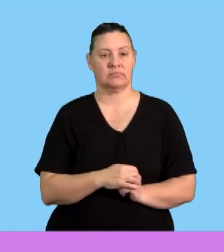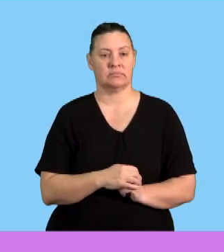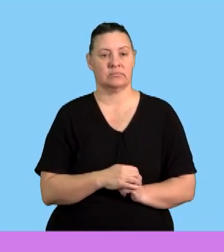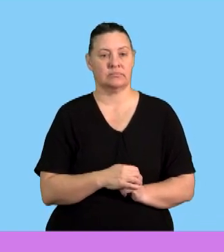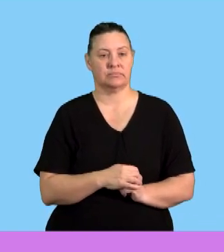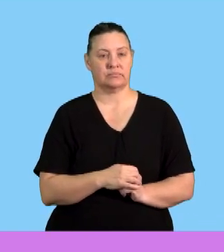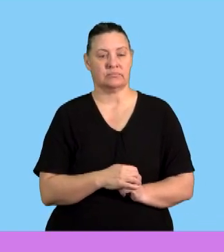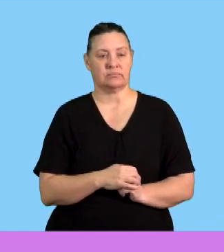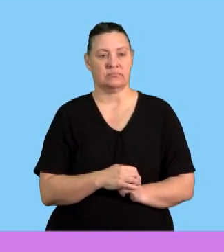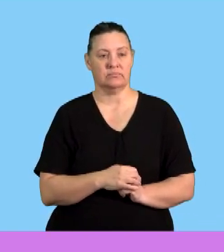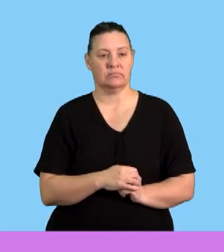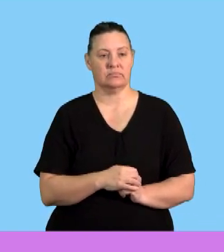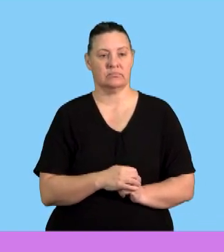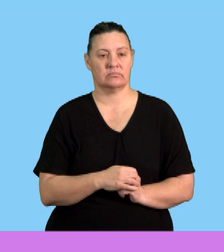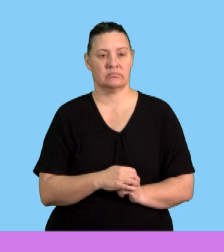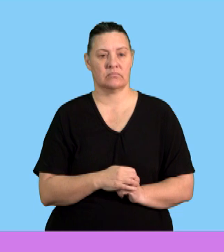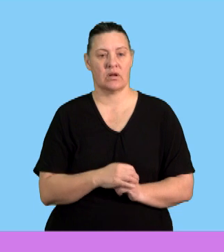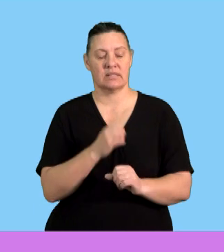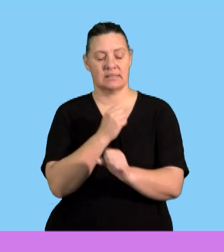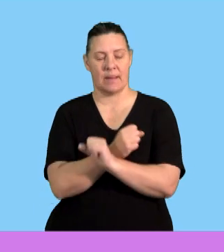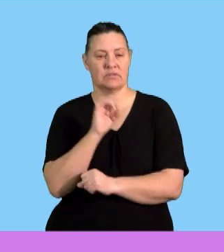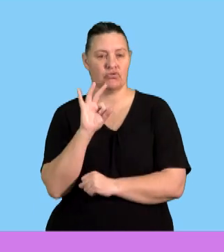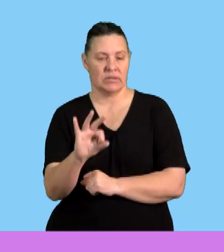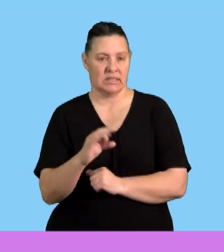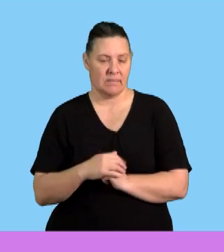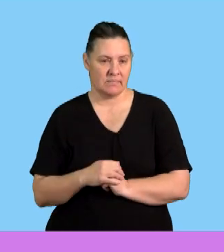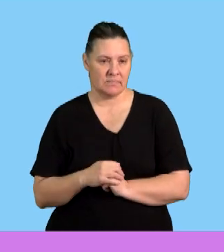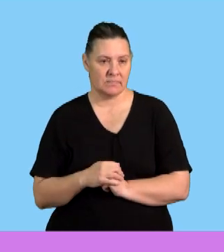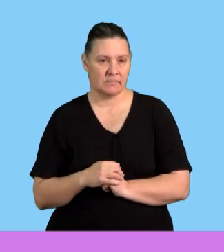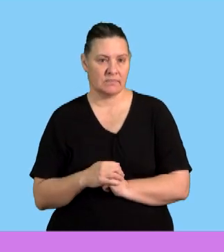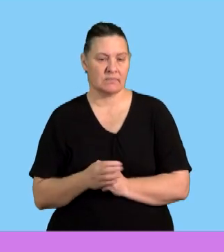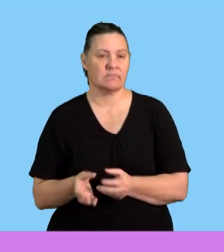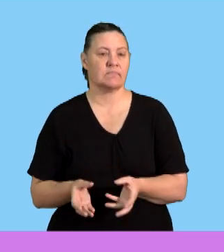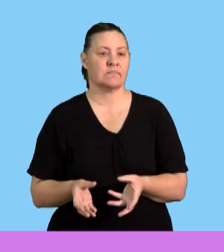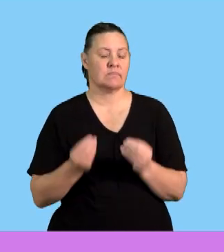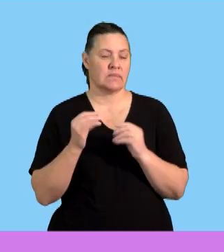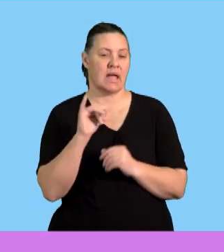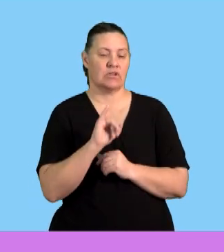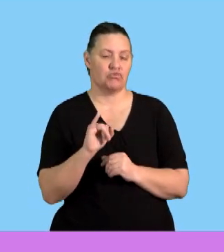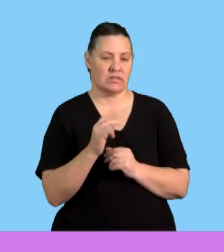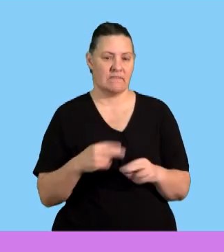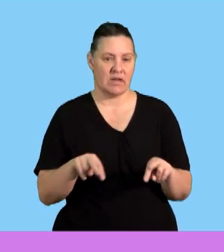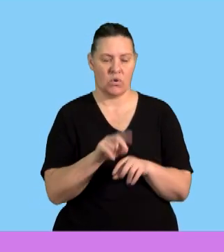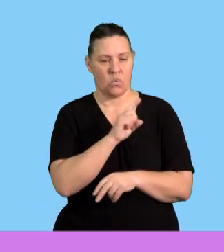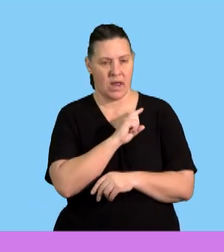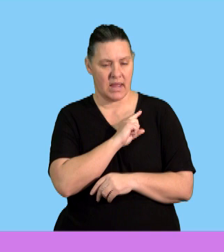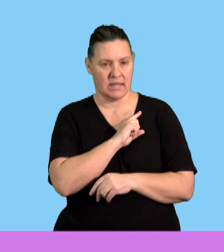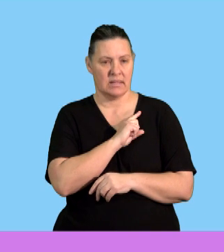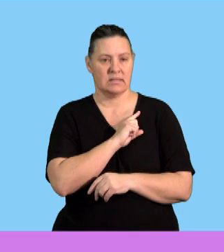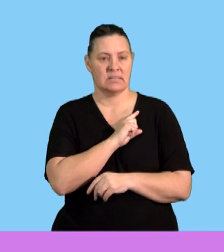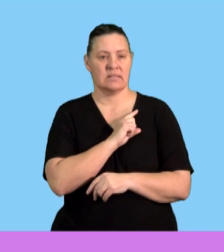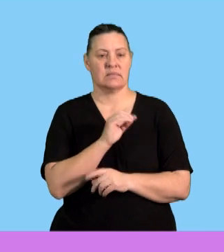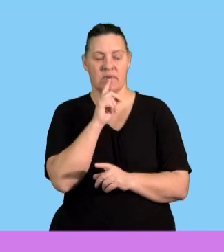now you can just multiply by 3 to get our interest value.